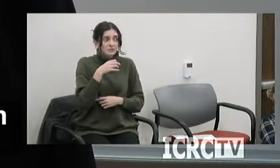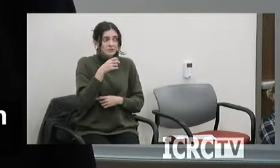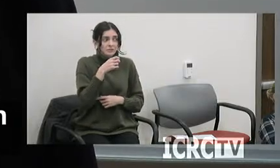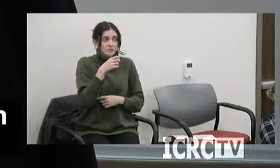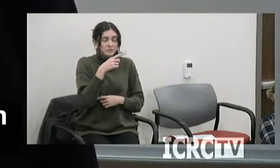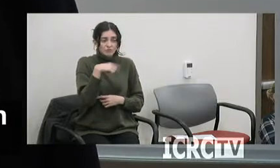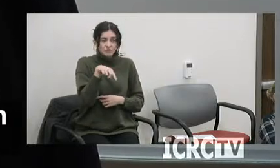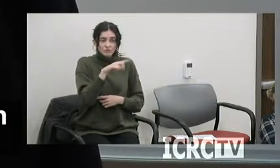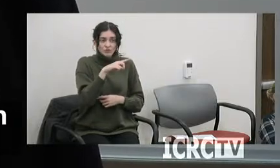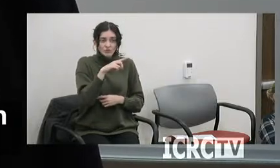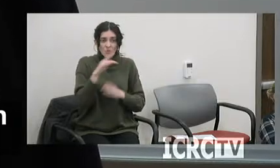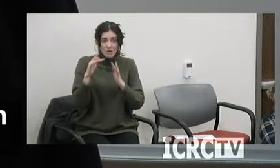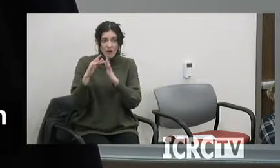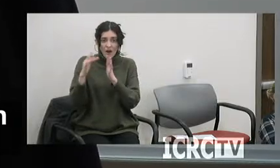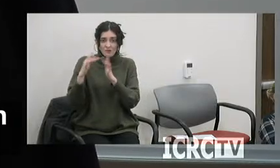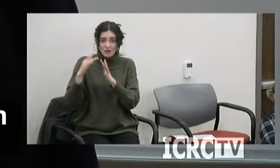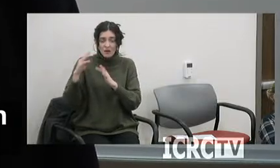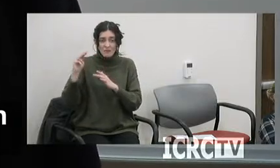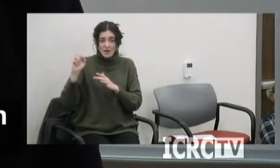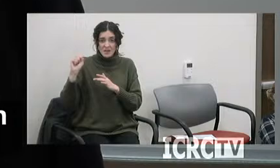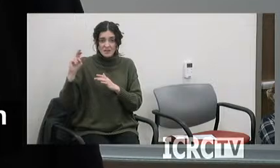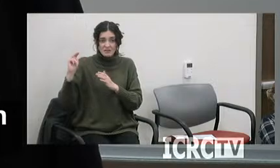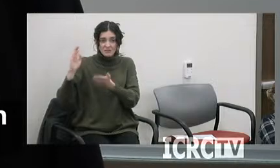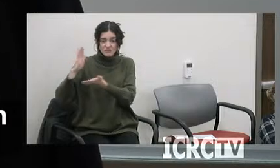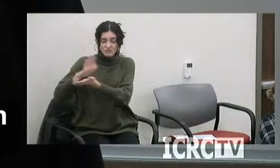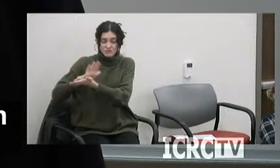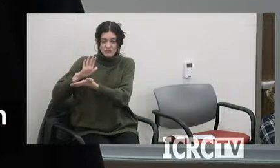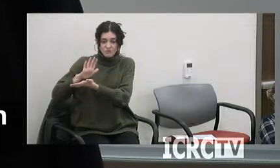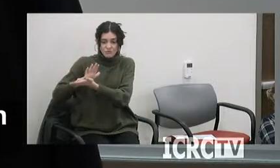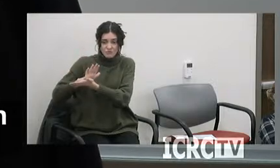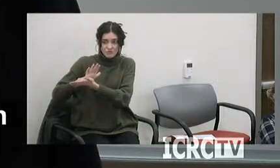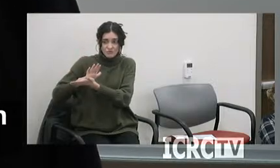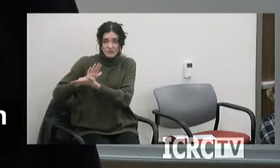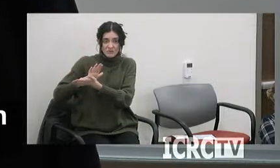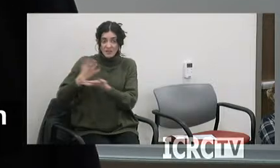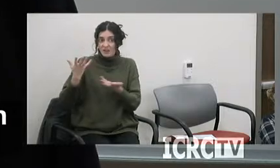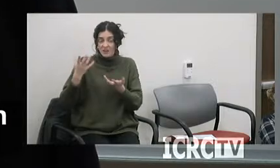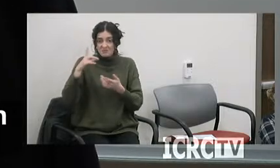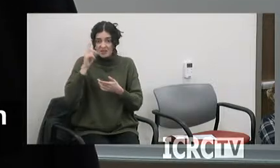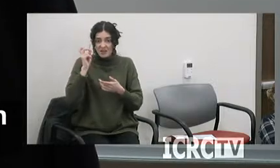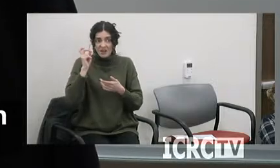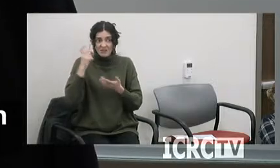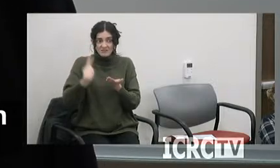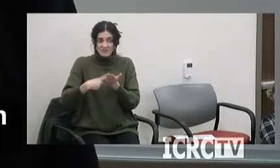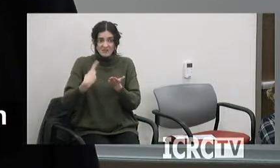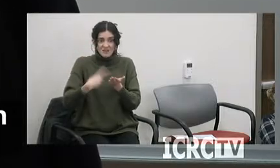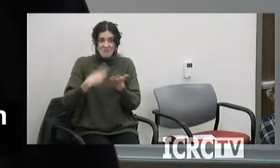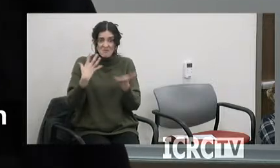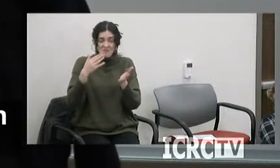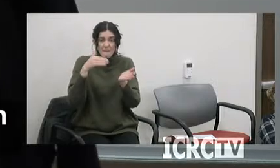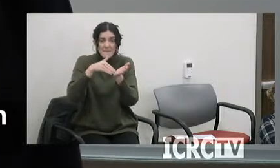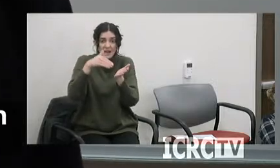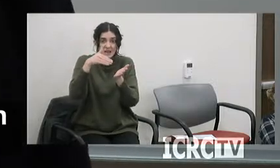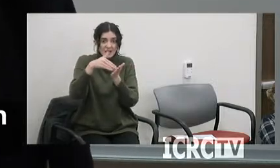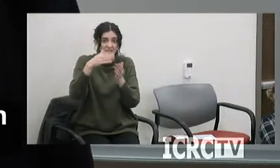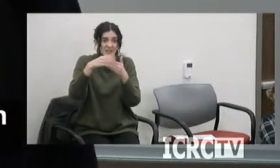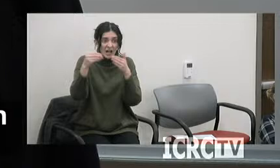in contacting Mason Schools, because, you know, we're talking over $1 million a year potential savings.